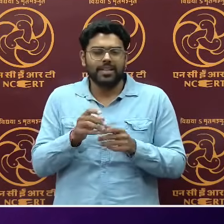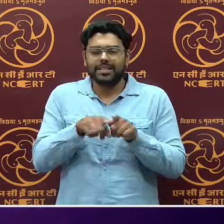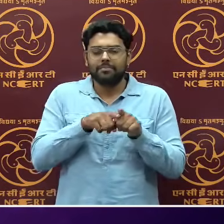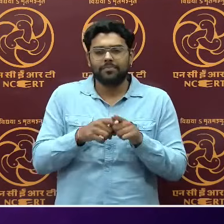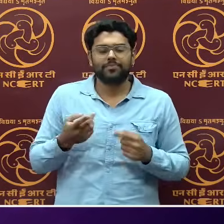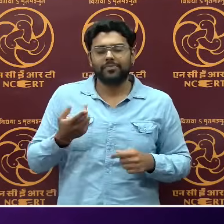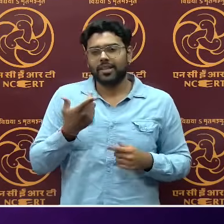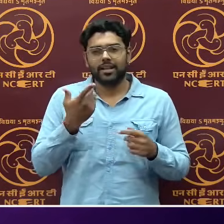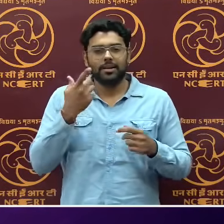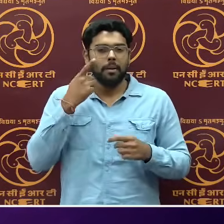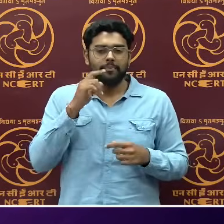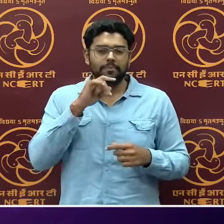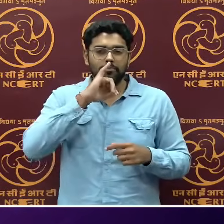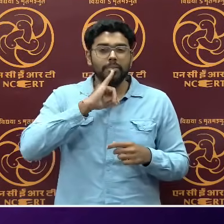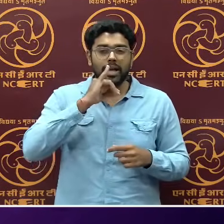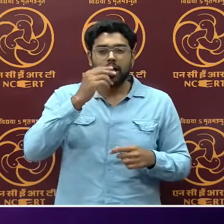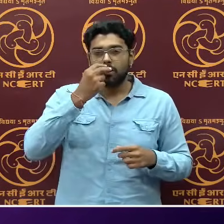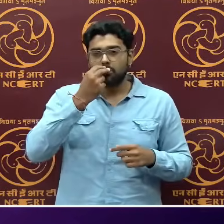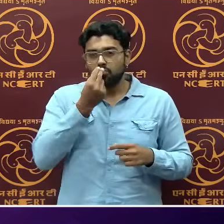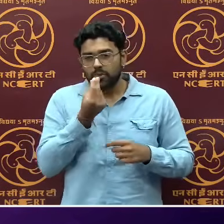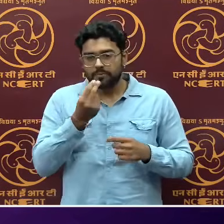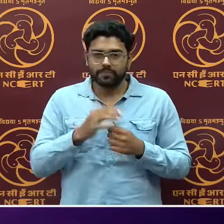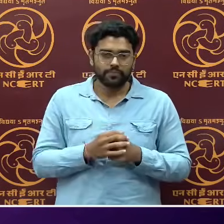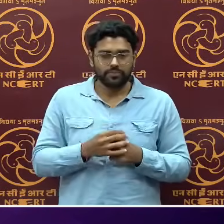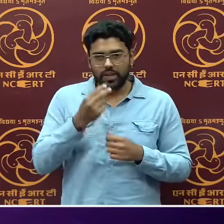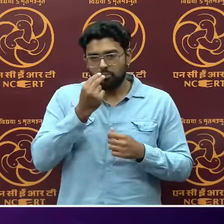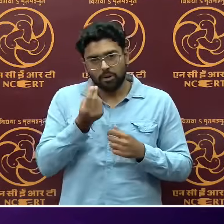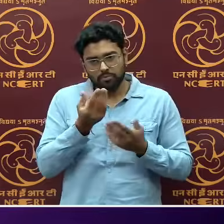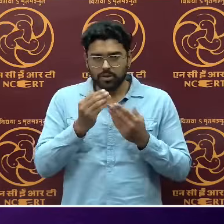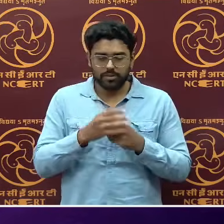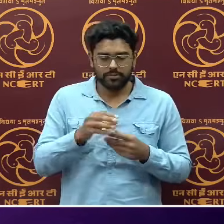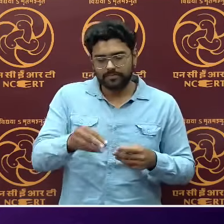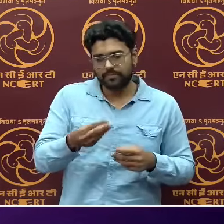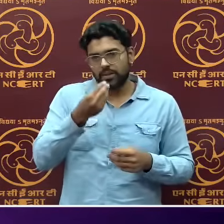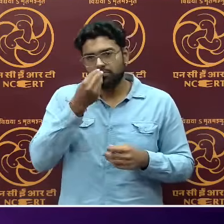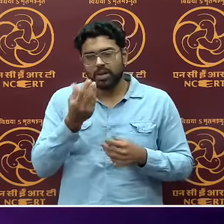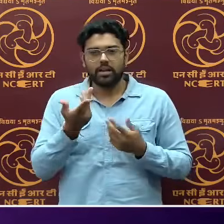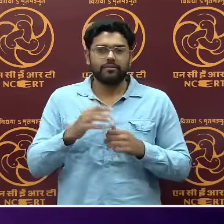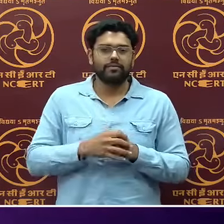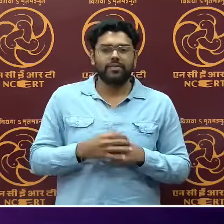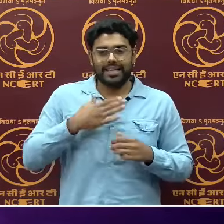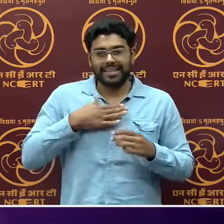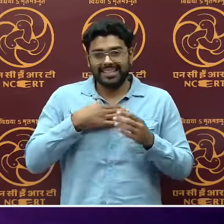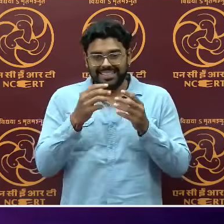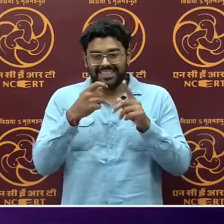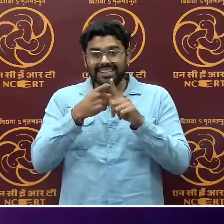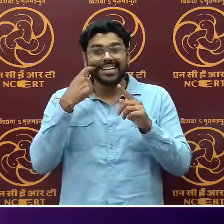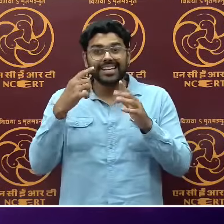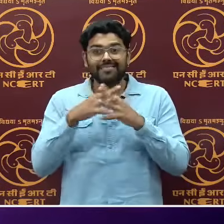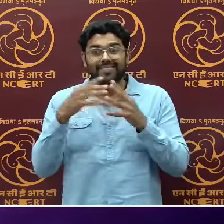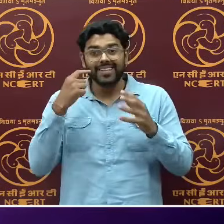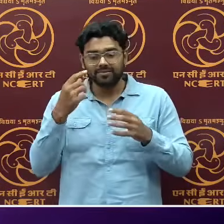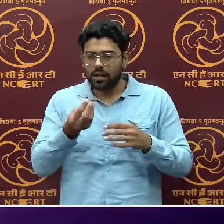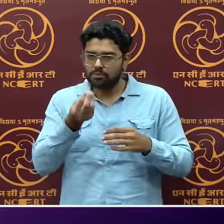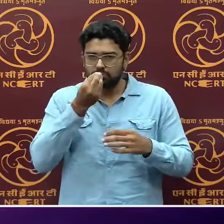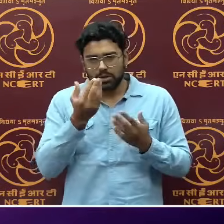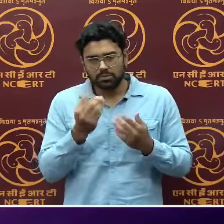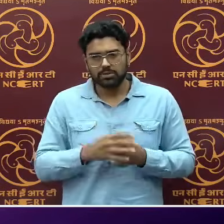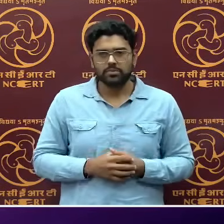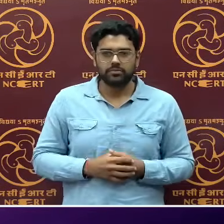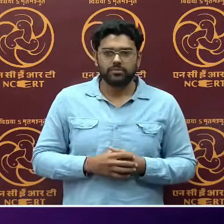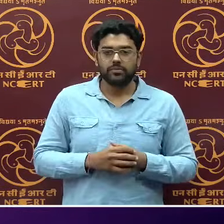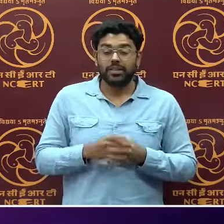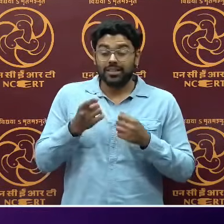strawberry, you can just pick strawberry and eat it, right? If you want to eat kiwi, you can just pick it up and eat it. Now